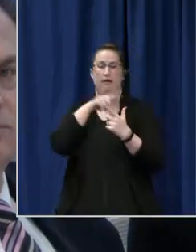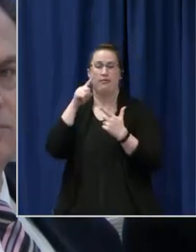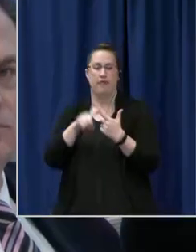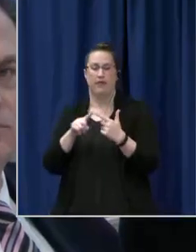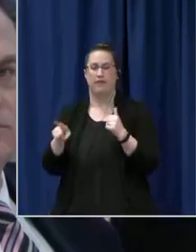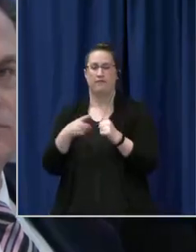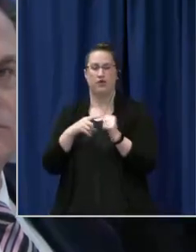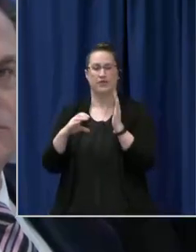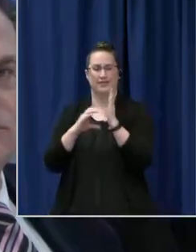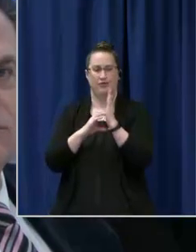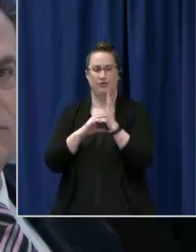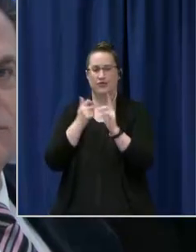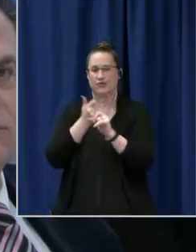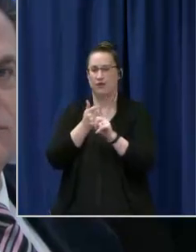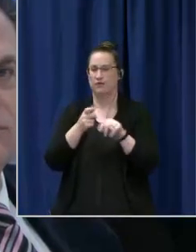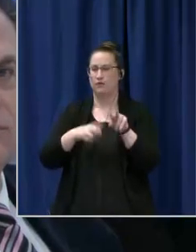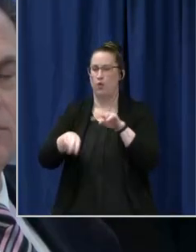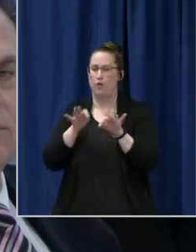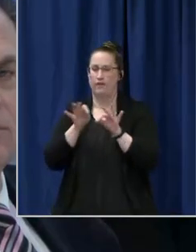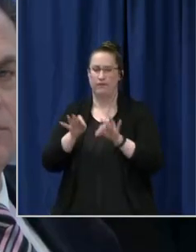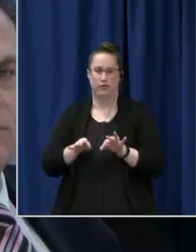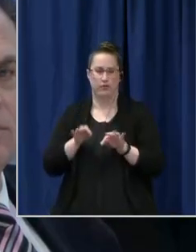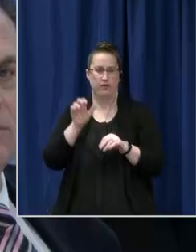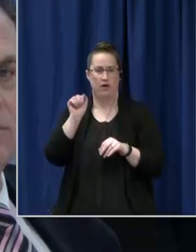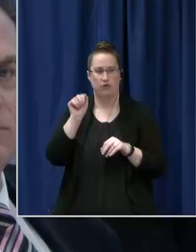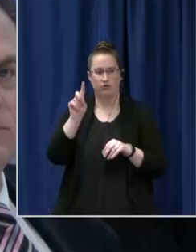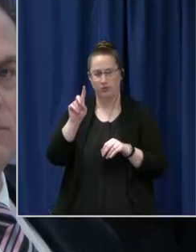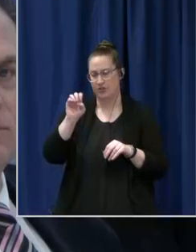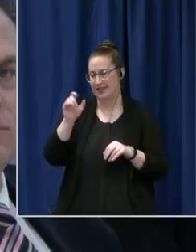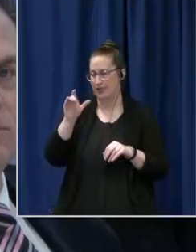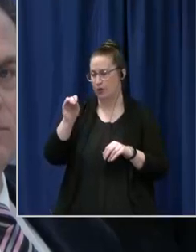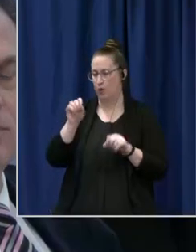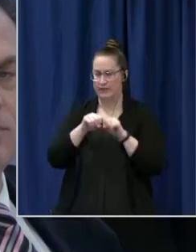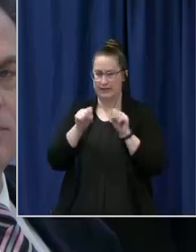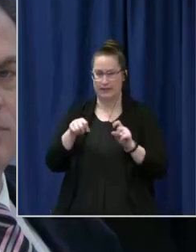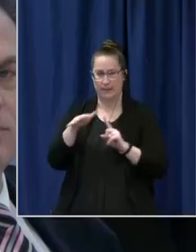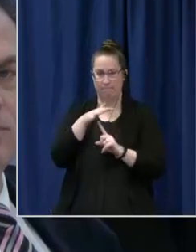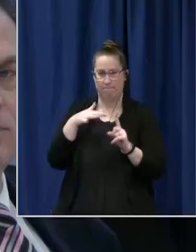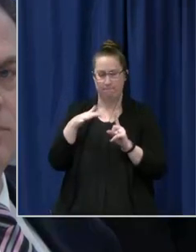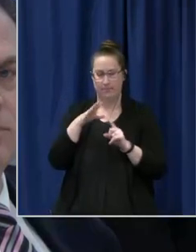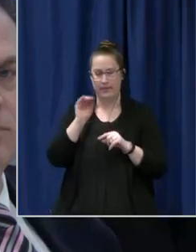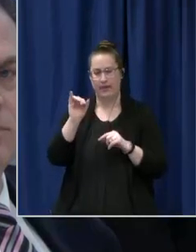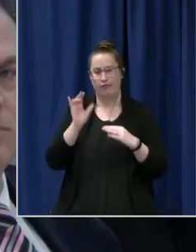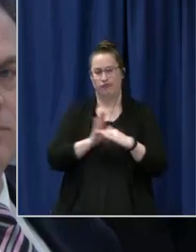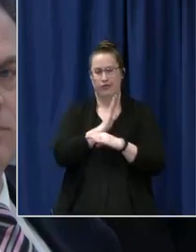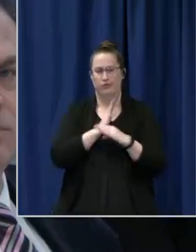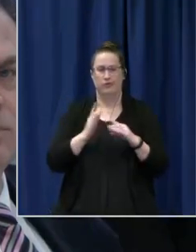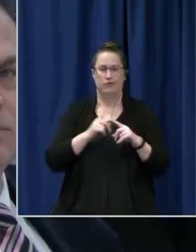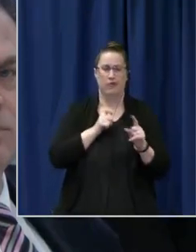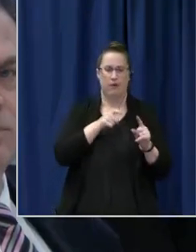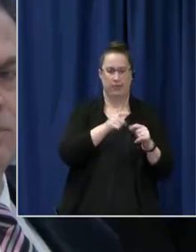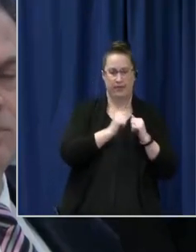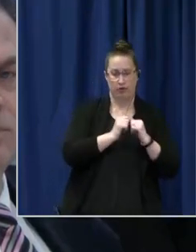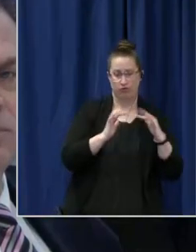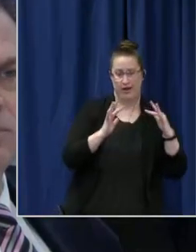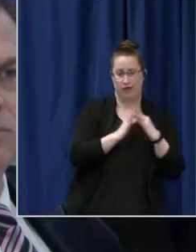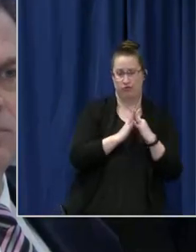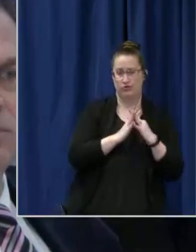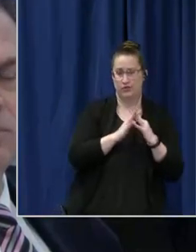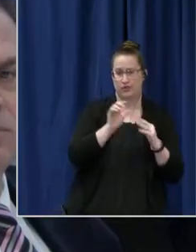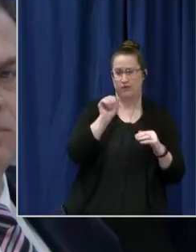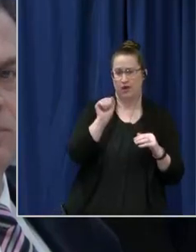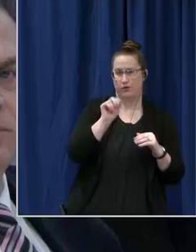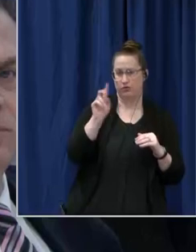first section, which is an overview of the audio description ecosystem, and that ranges from the creation of the audio